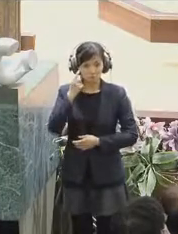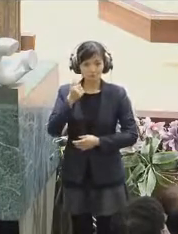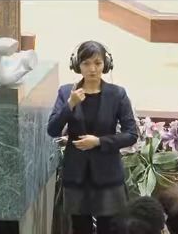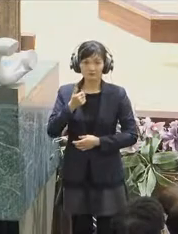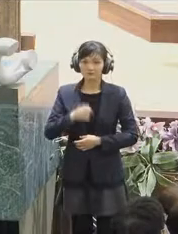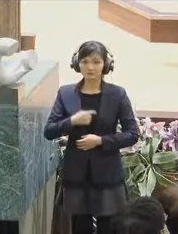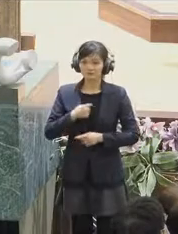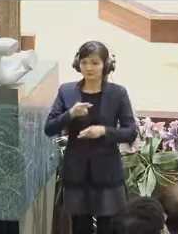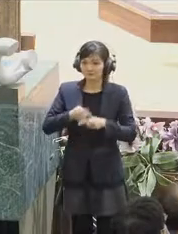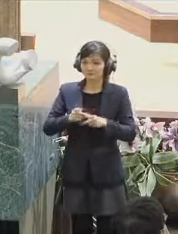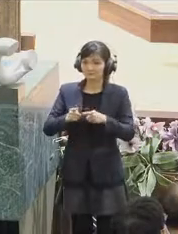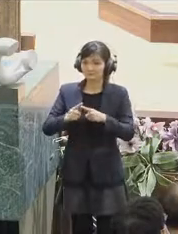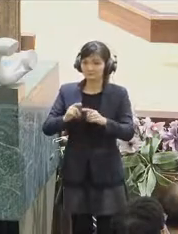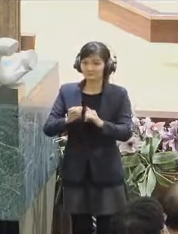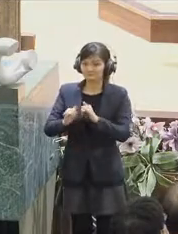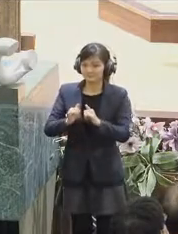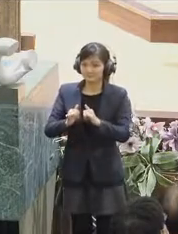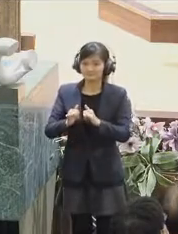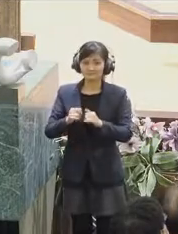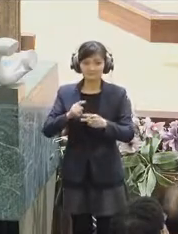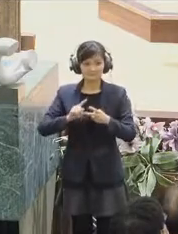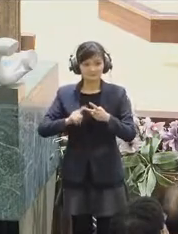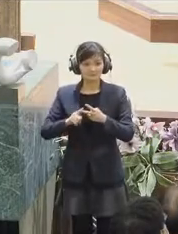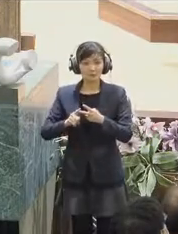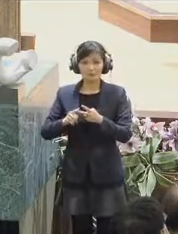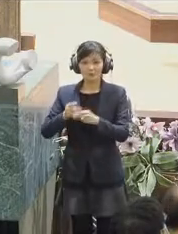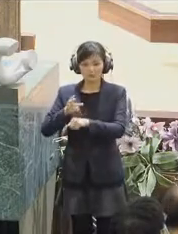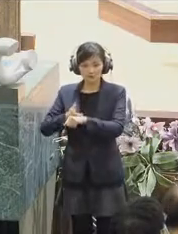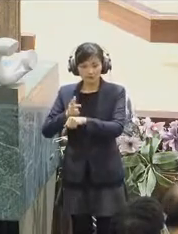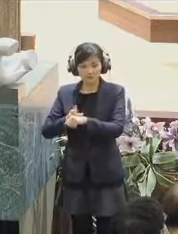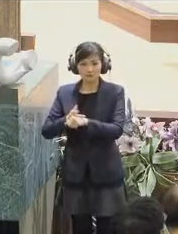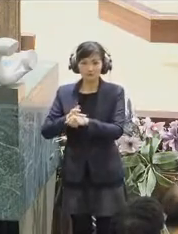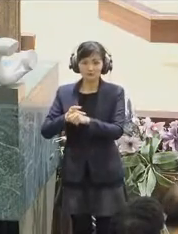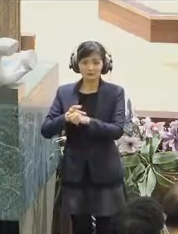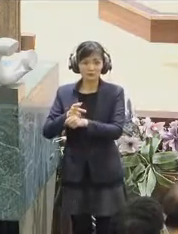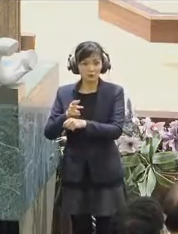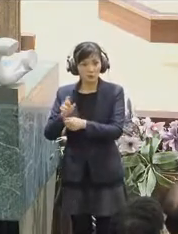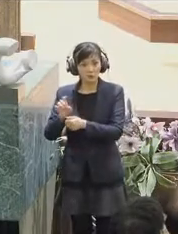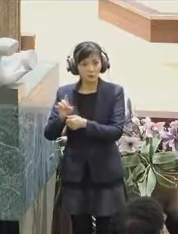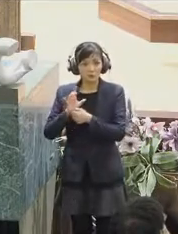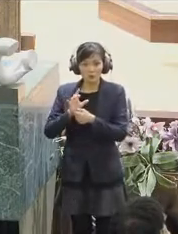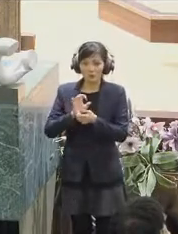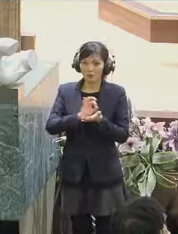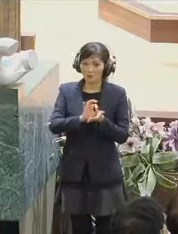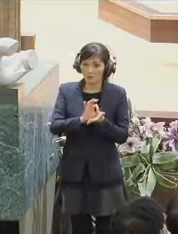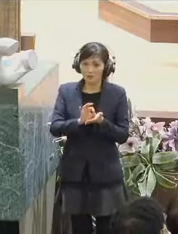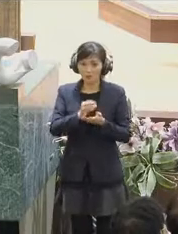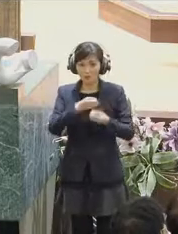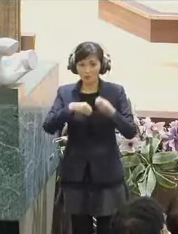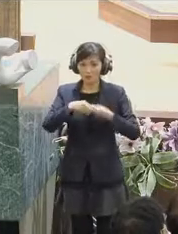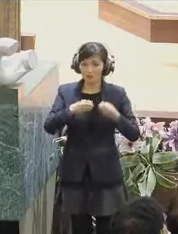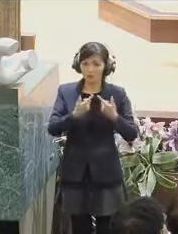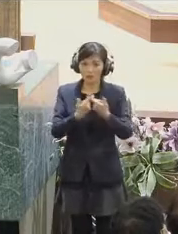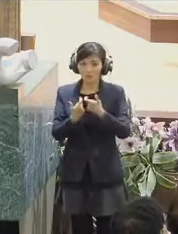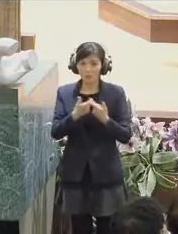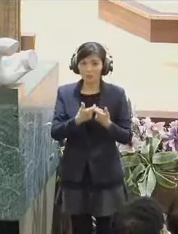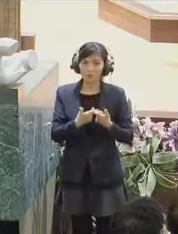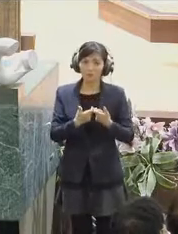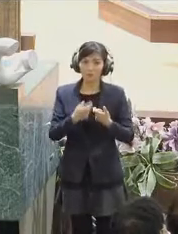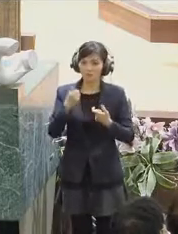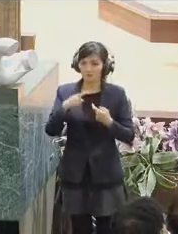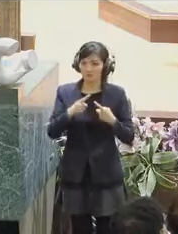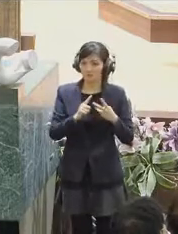abilities, use technology where it can help, and protect human rights. You might have heard that Friedrich Naumann Foundation